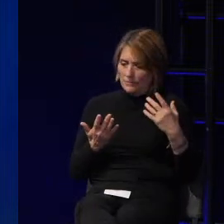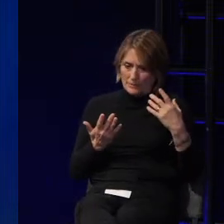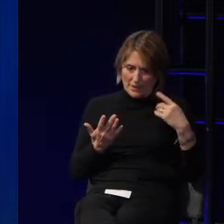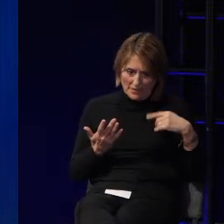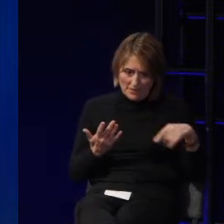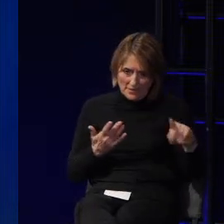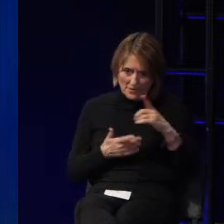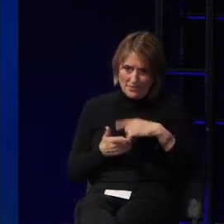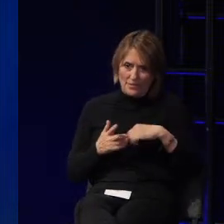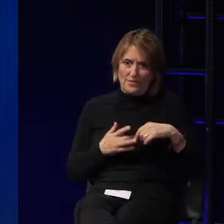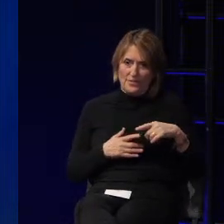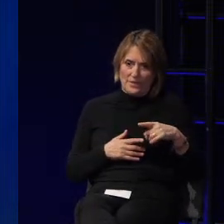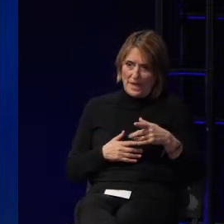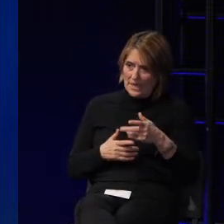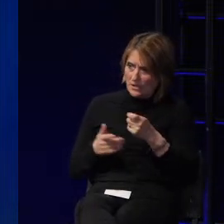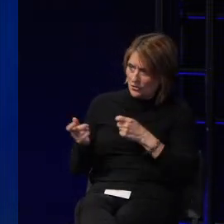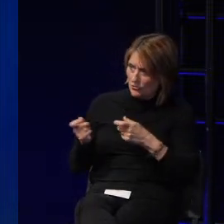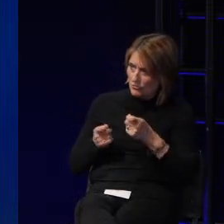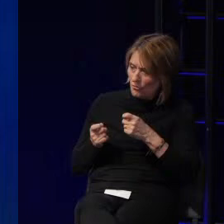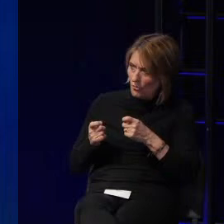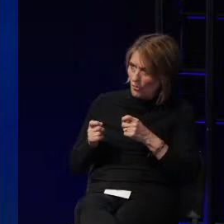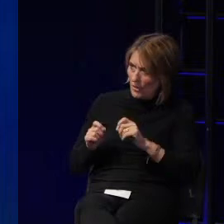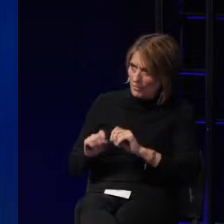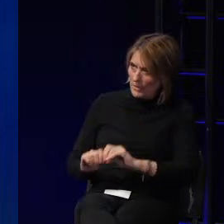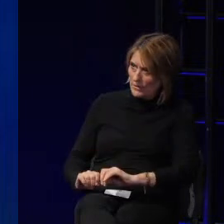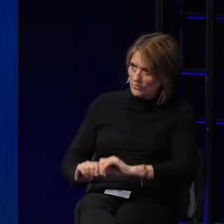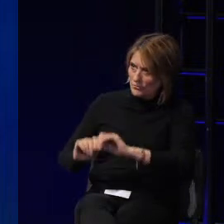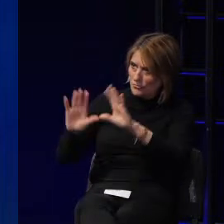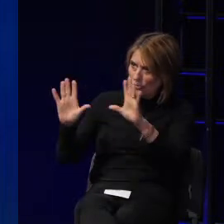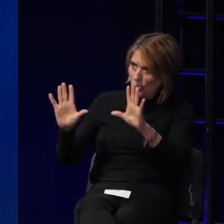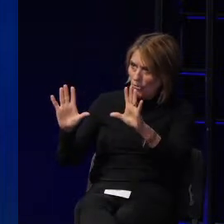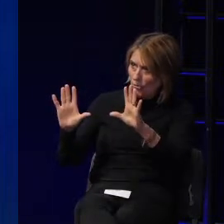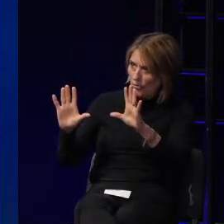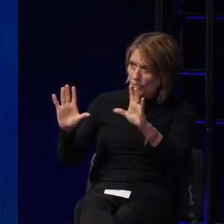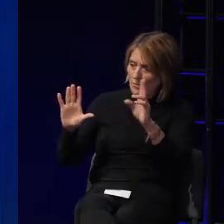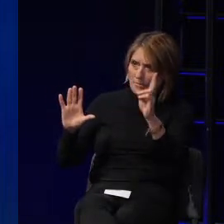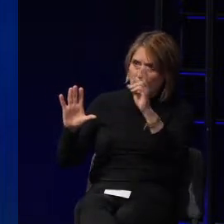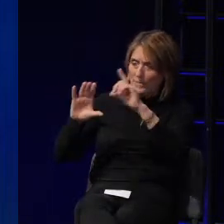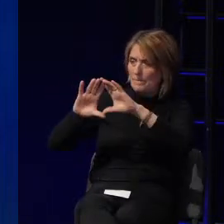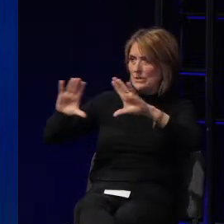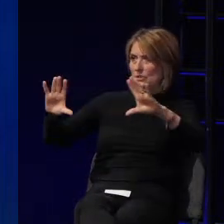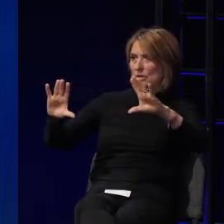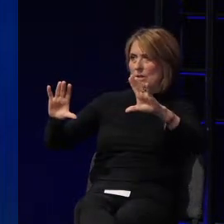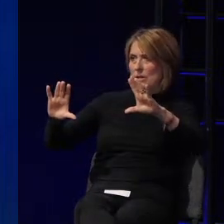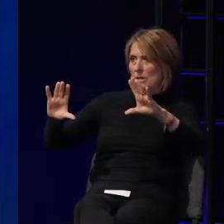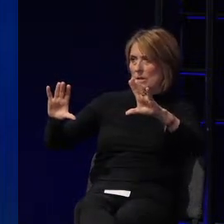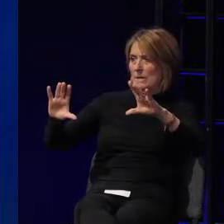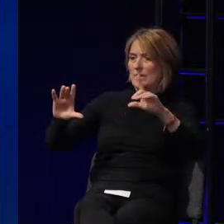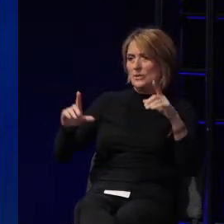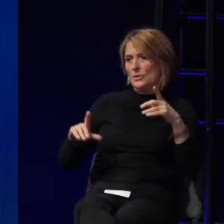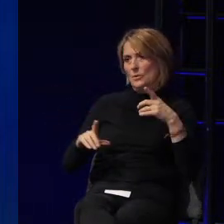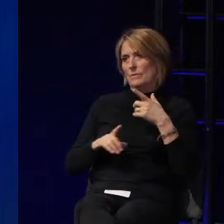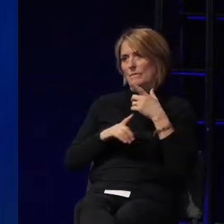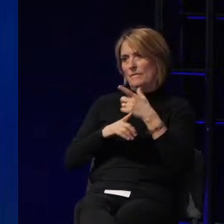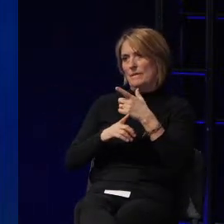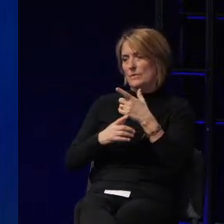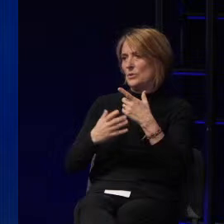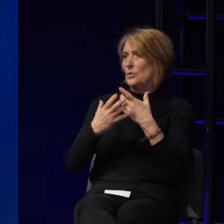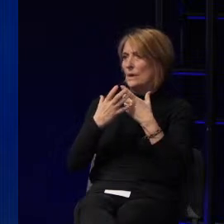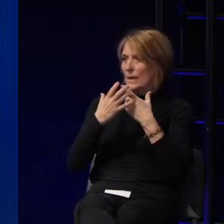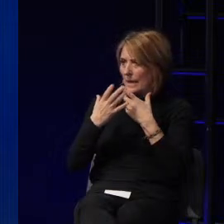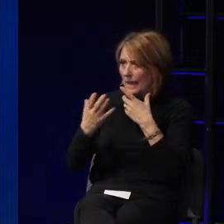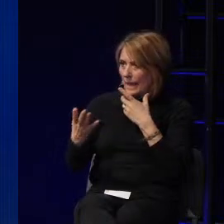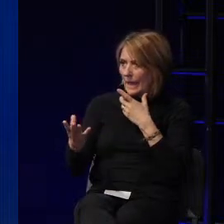they draw the picture for you and you capture it. It becomes that's